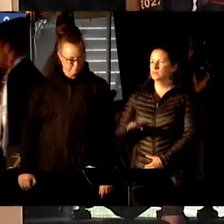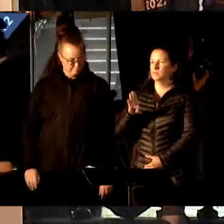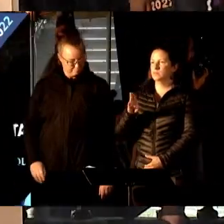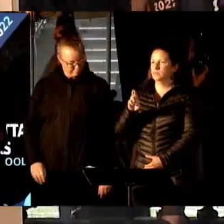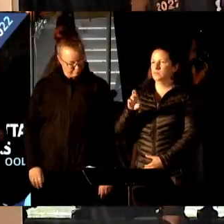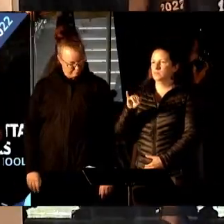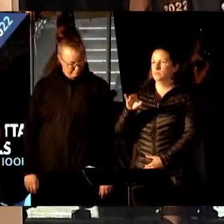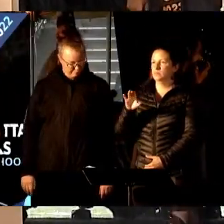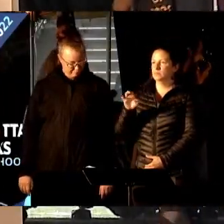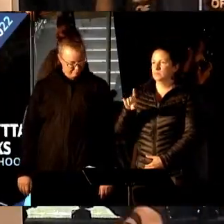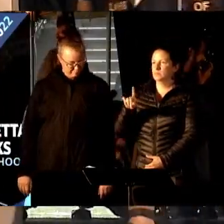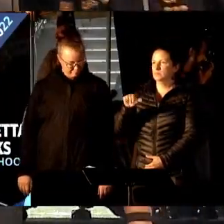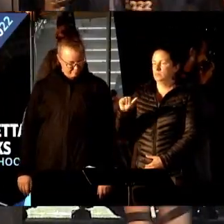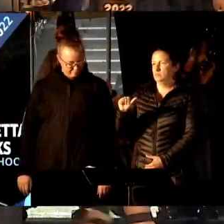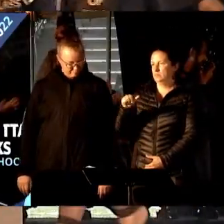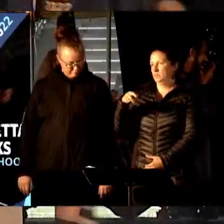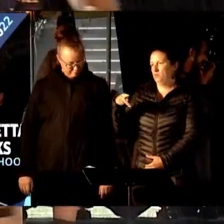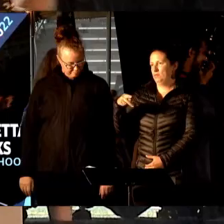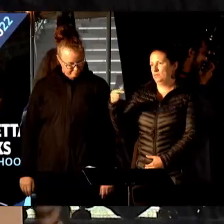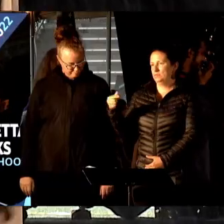Berceda Perez Garcia.